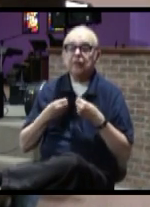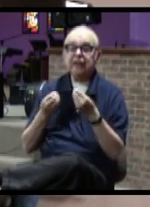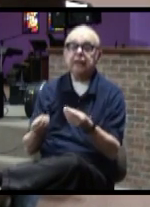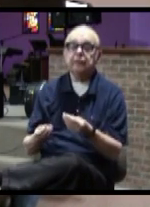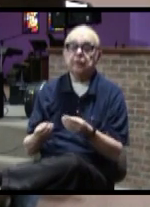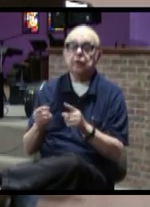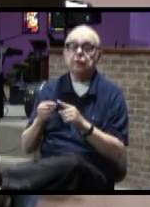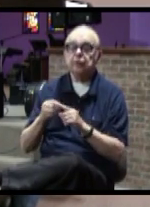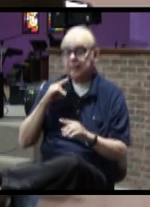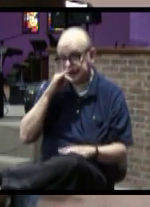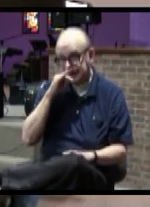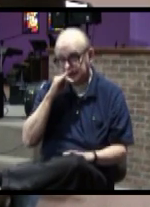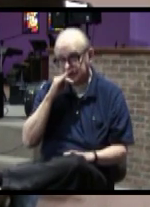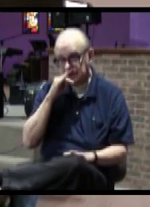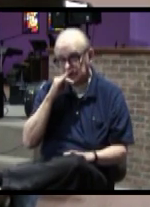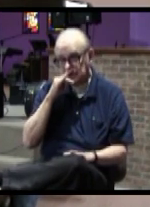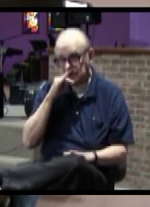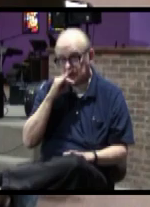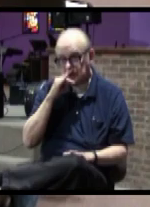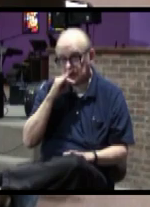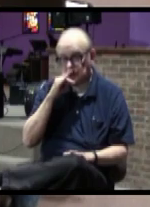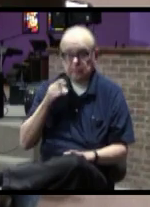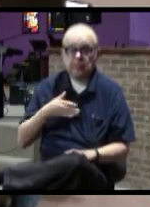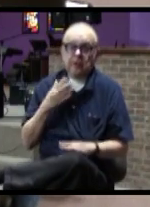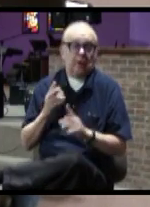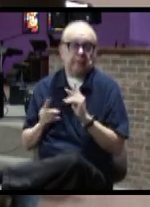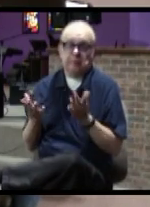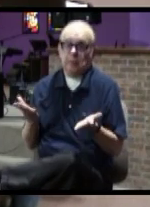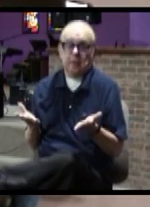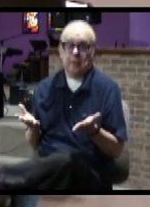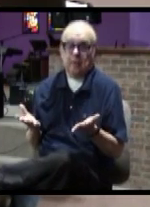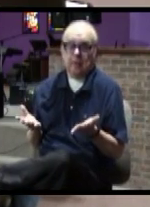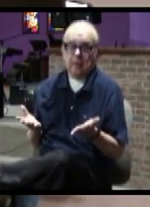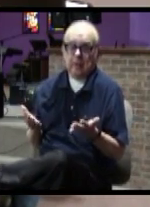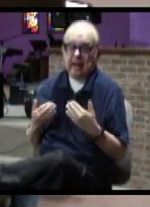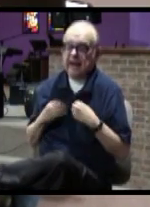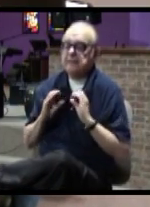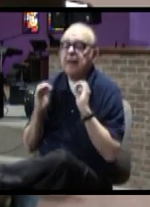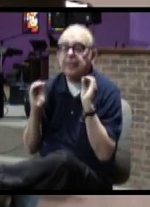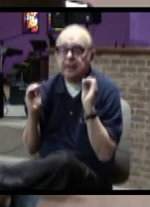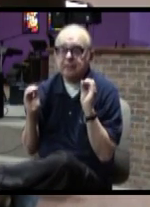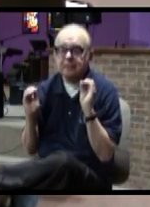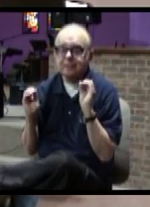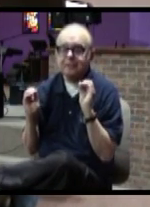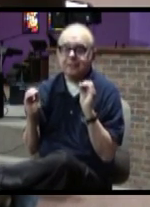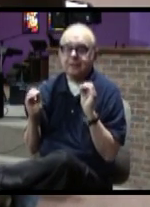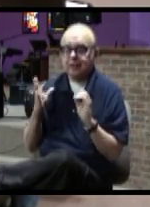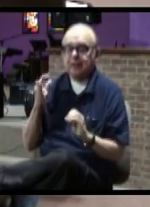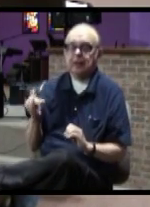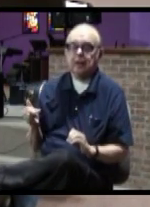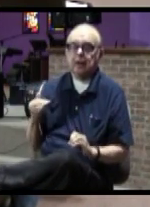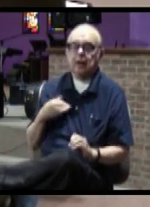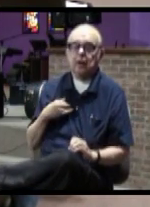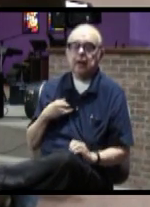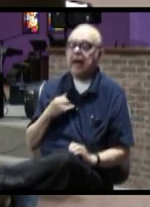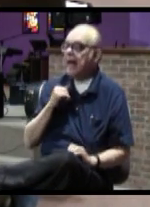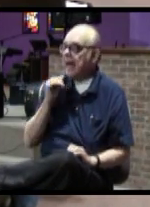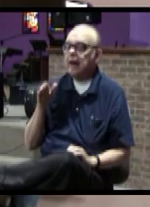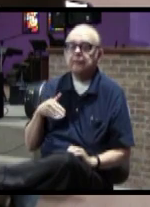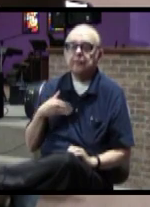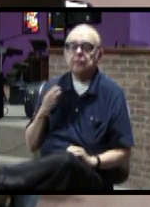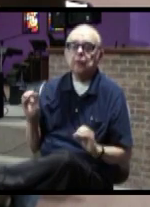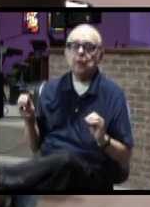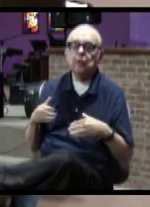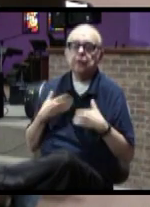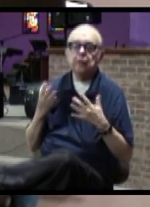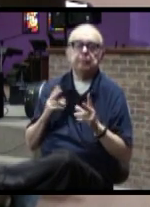you have to offer to our kids? What do you have to offer to our youth? We don't have anything.